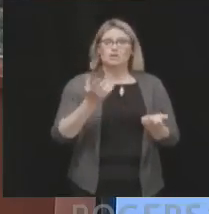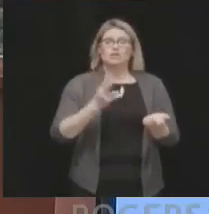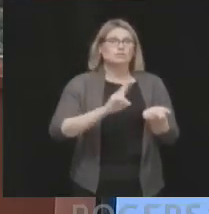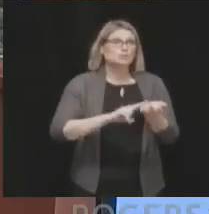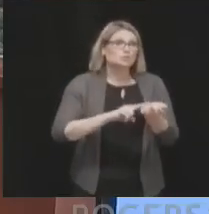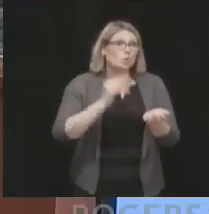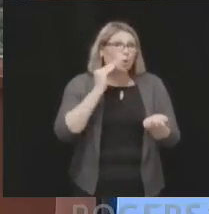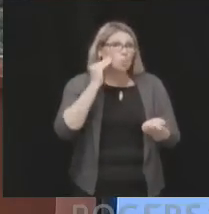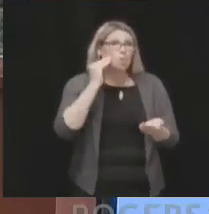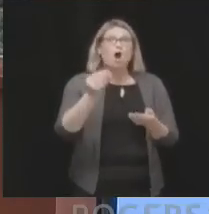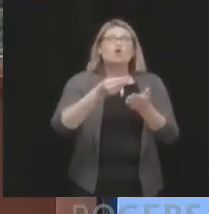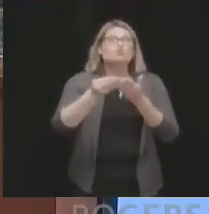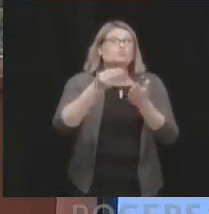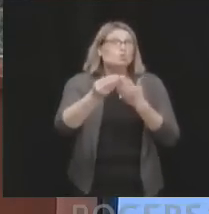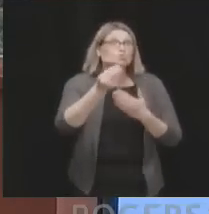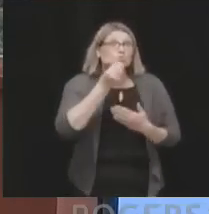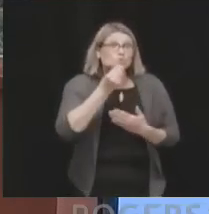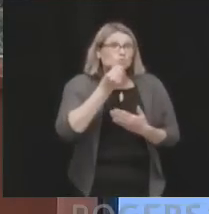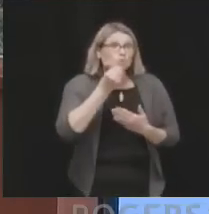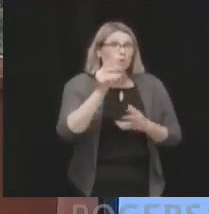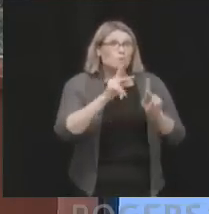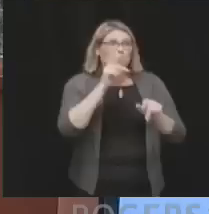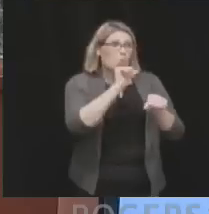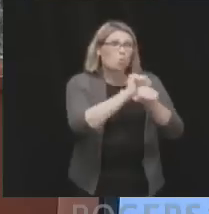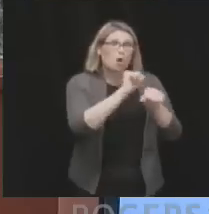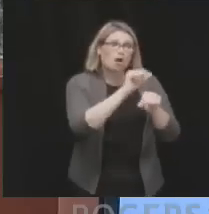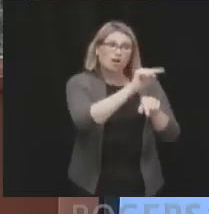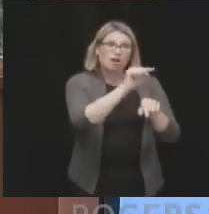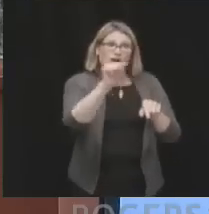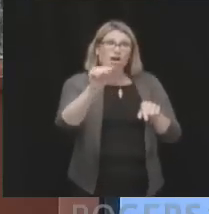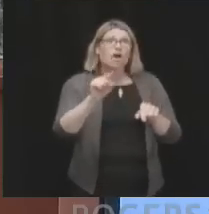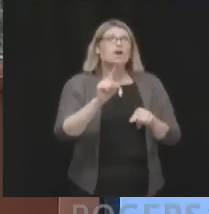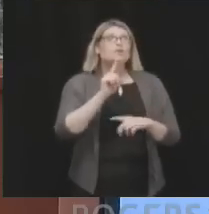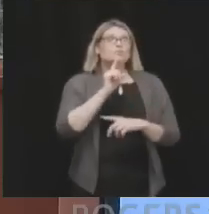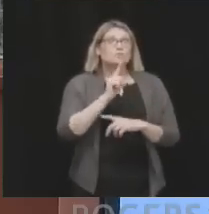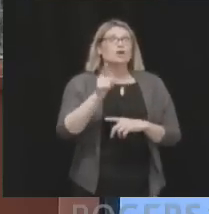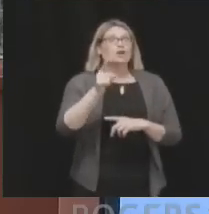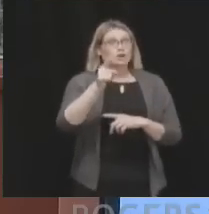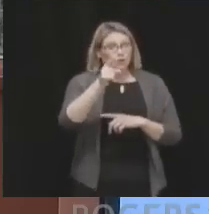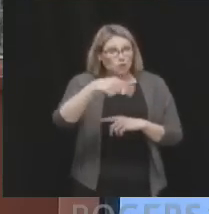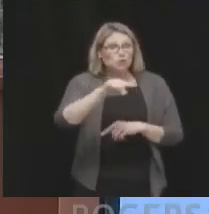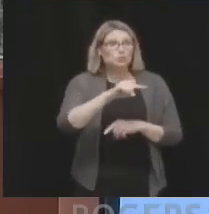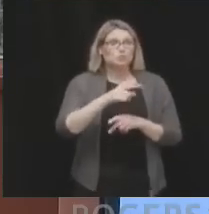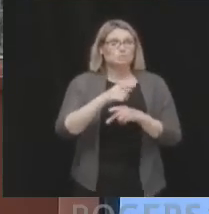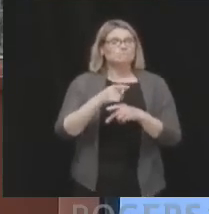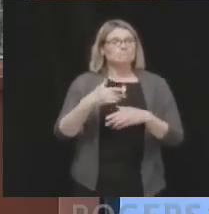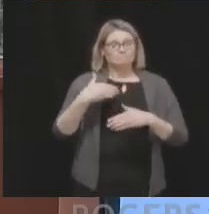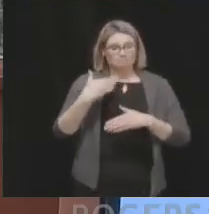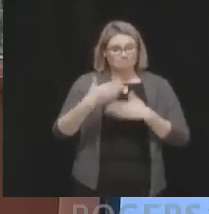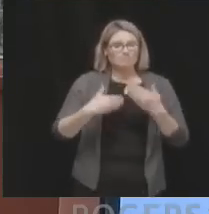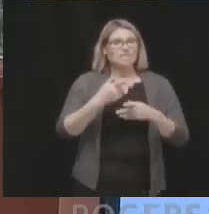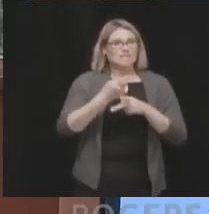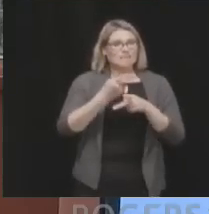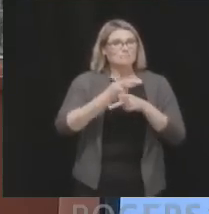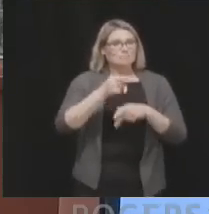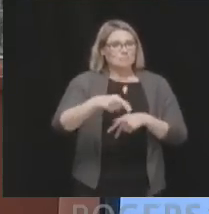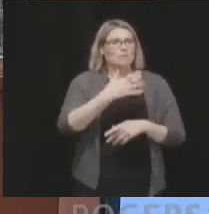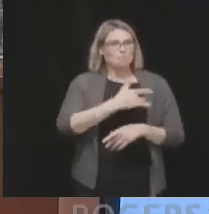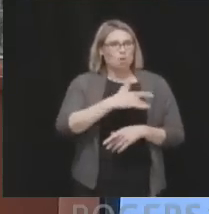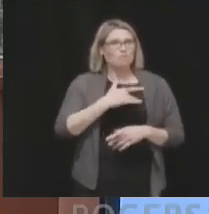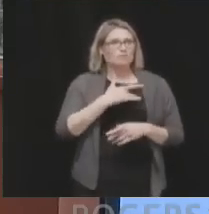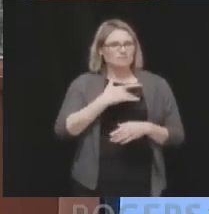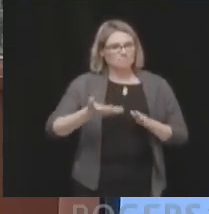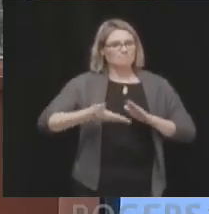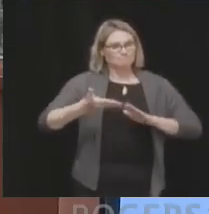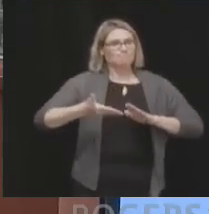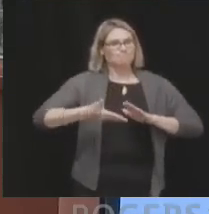is understood. And I just want to say I really appreciate that. I know all New Brunswickers appreciate that. And I'm convinced we're going to get through this better and